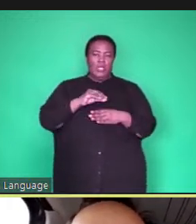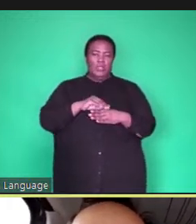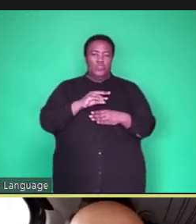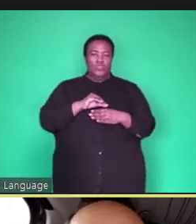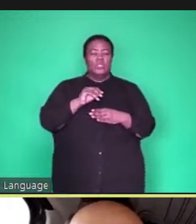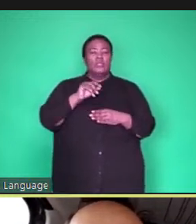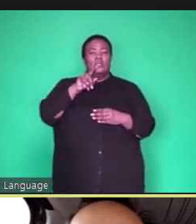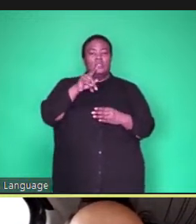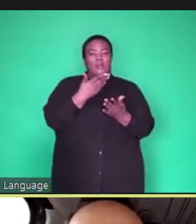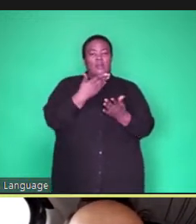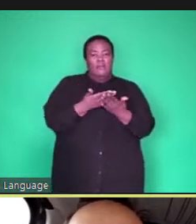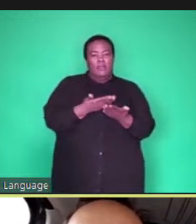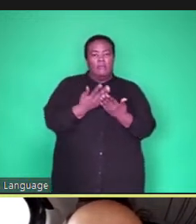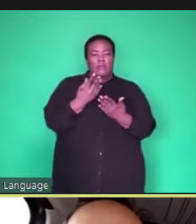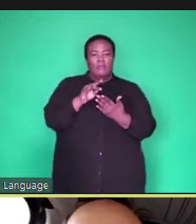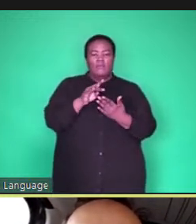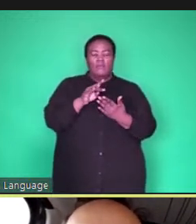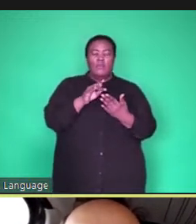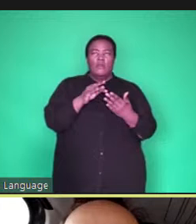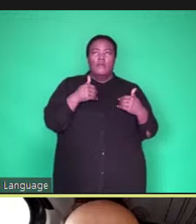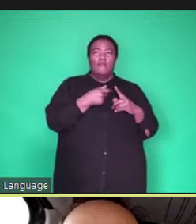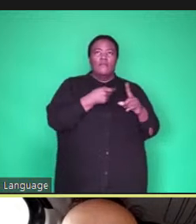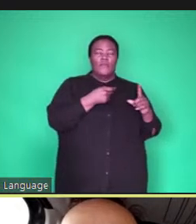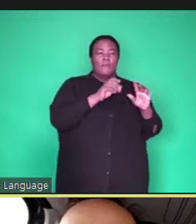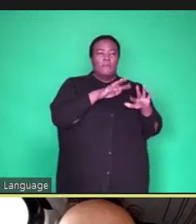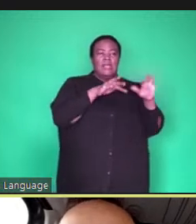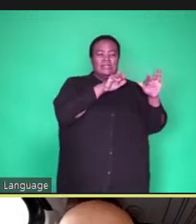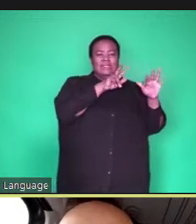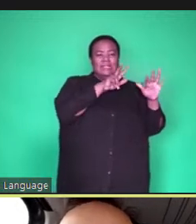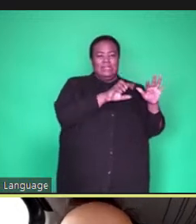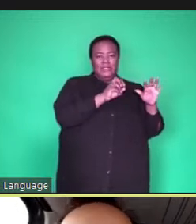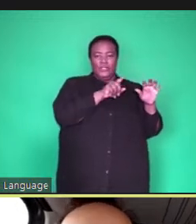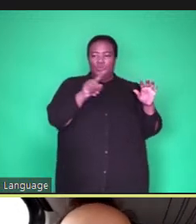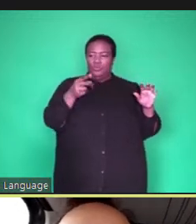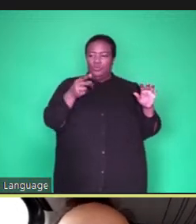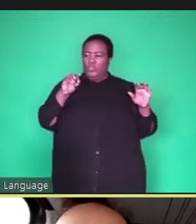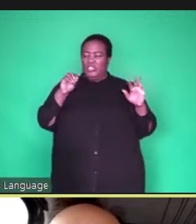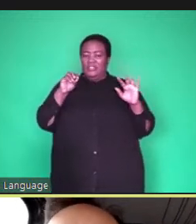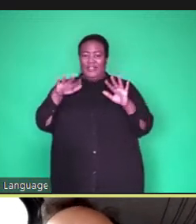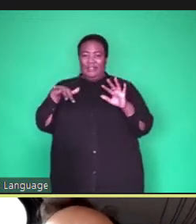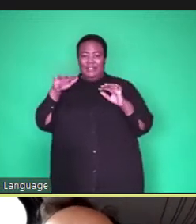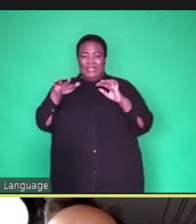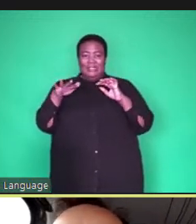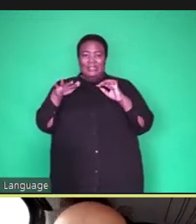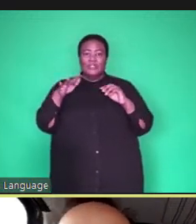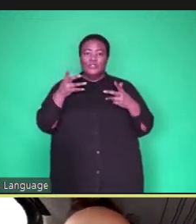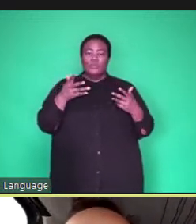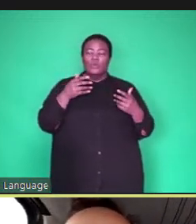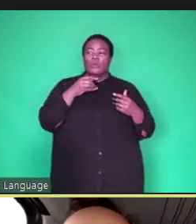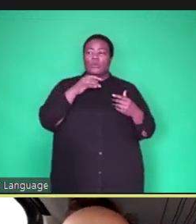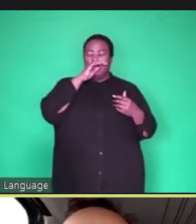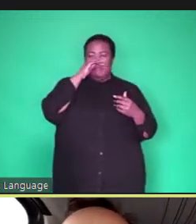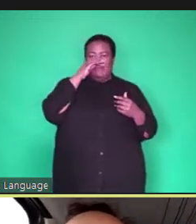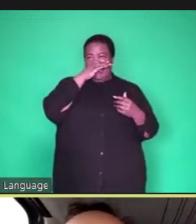period from 1980 to 2015, so by step of 5 years, and